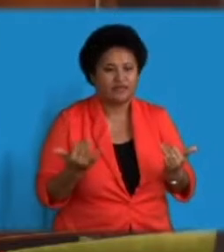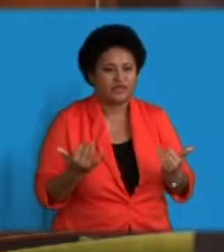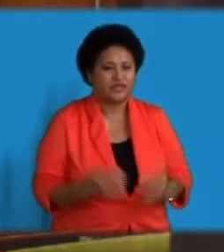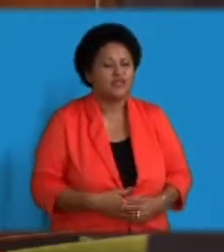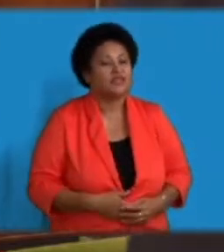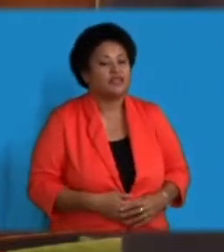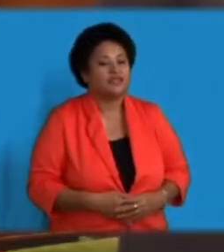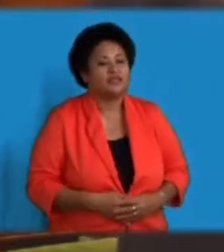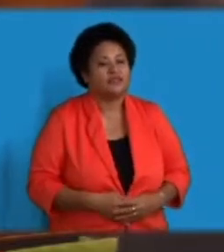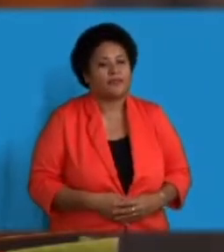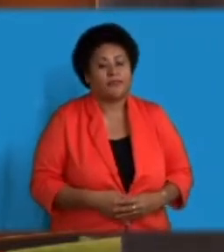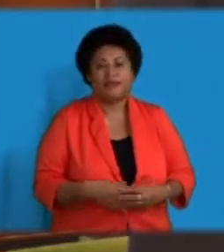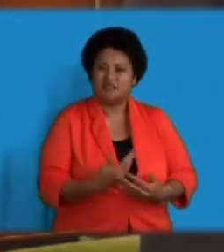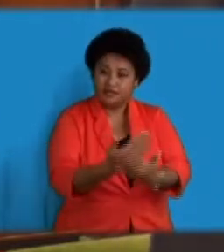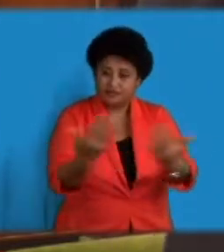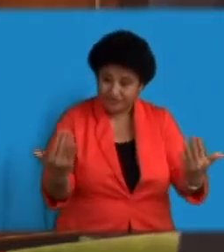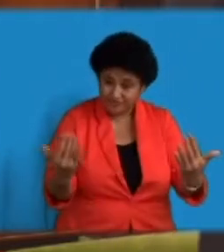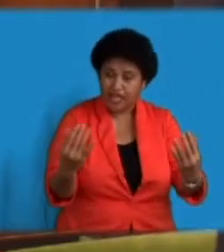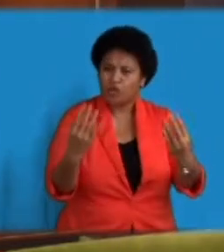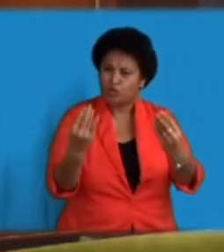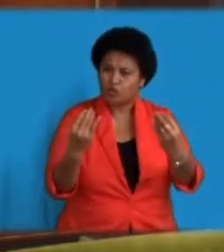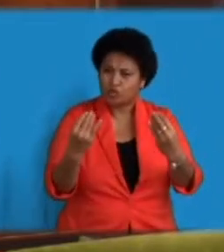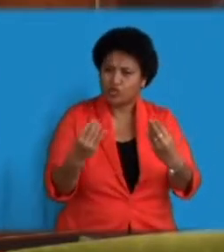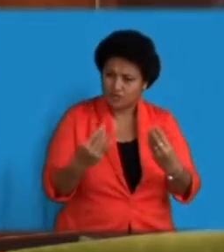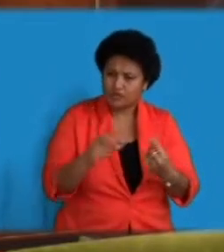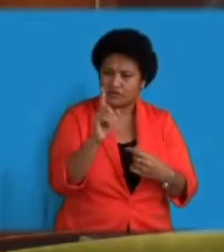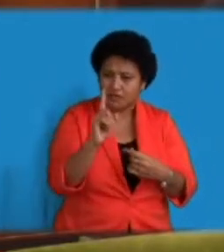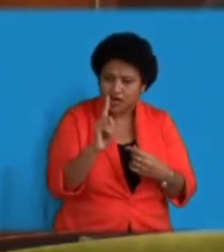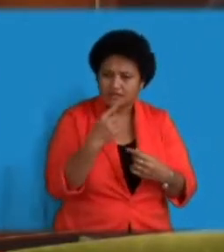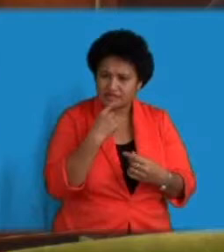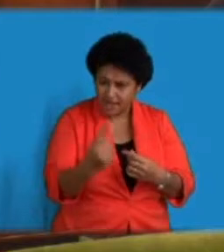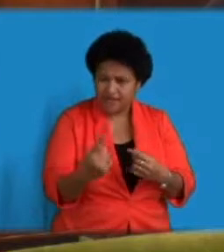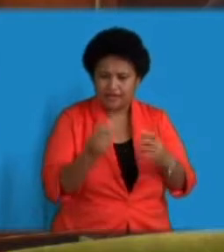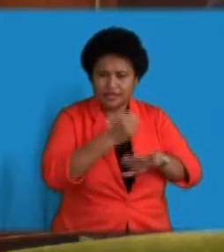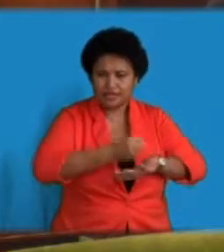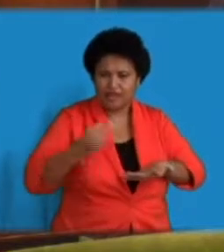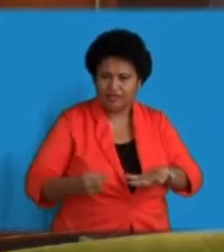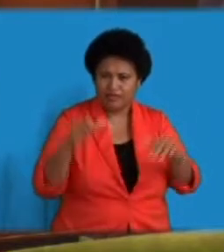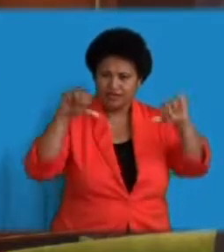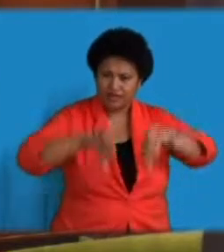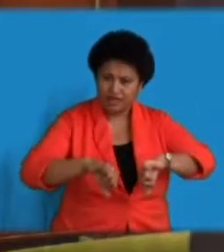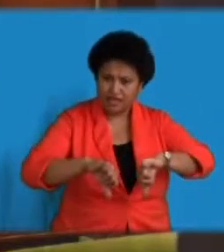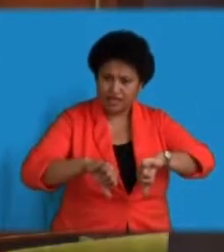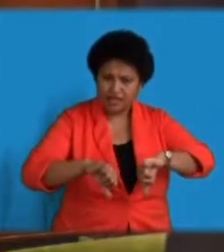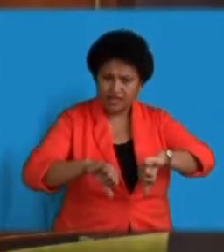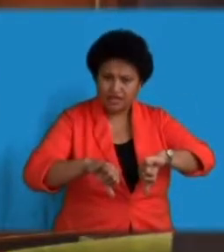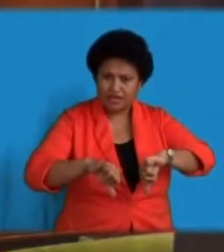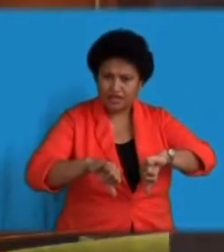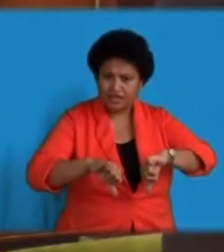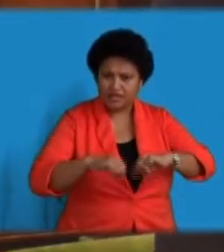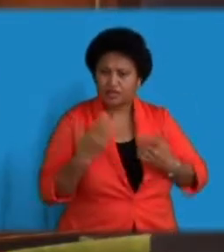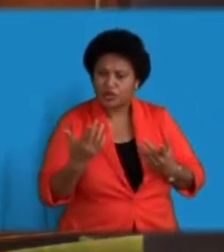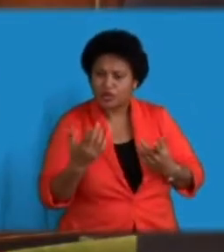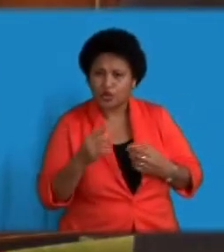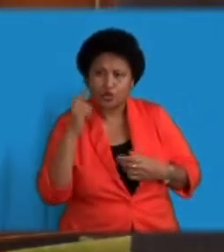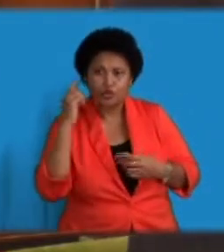Speaker, and all the other side talks about is government failure. I think instead of selective hearing, they also have selective sight. They don't want to see the